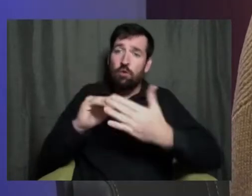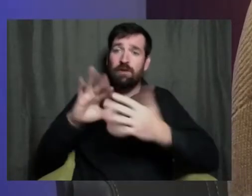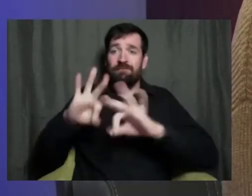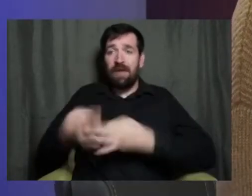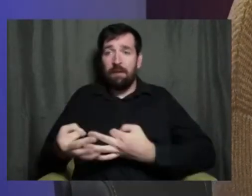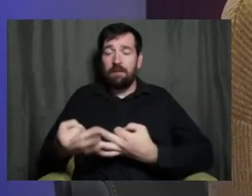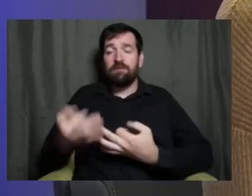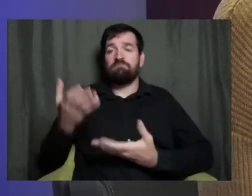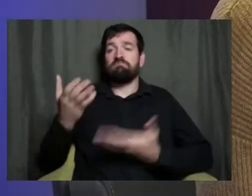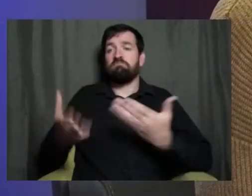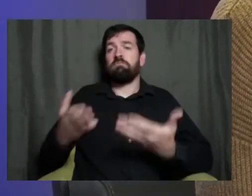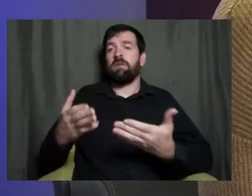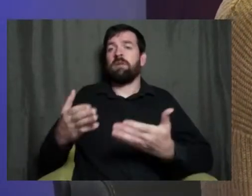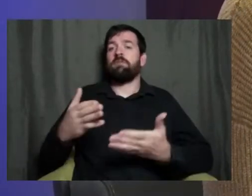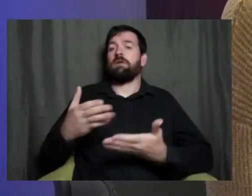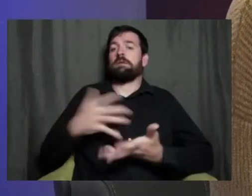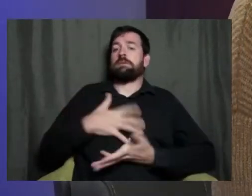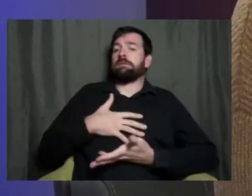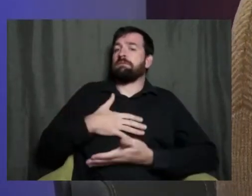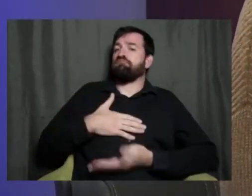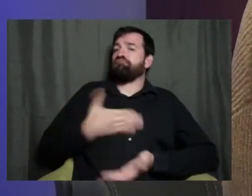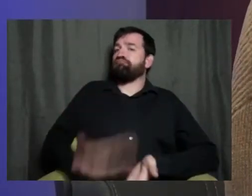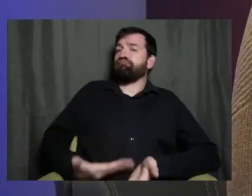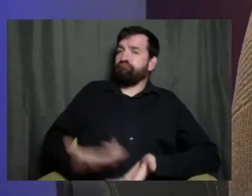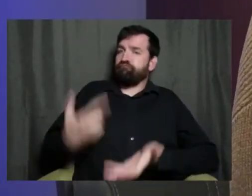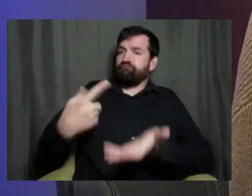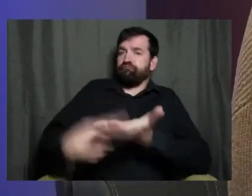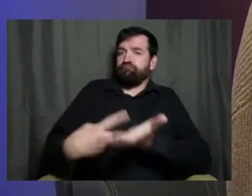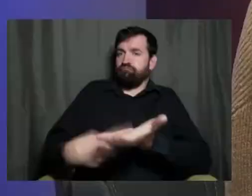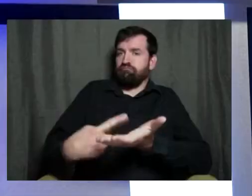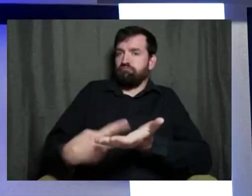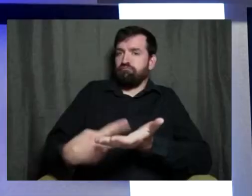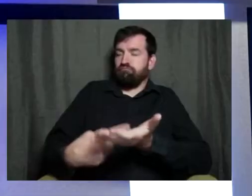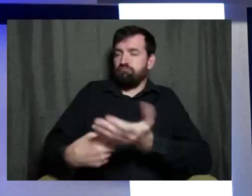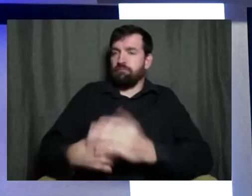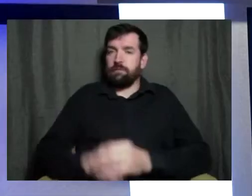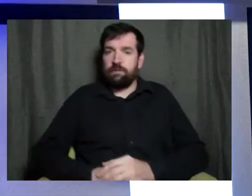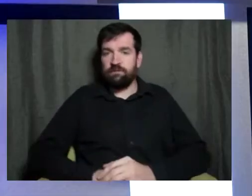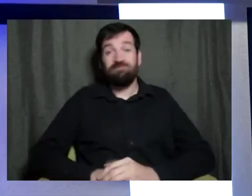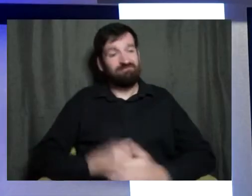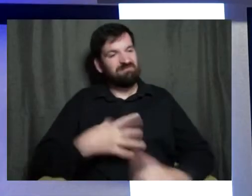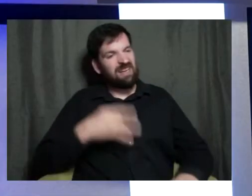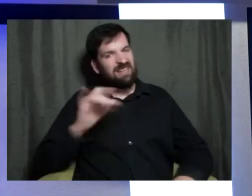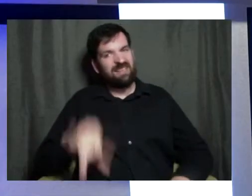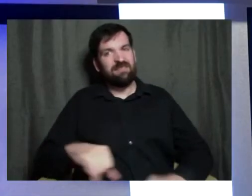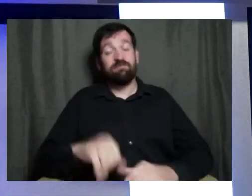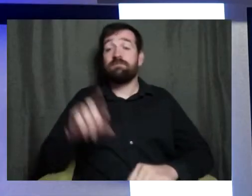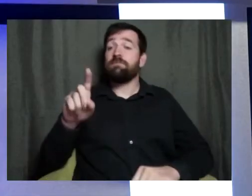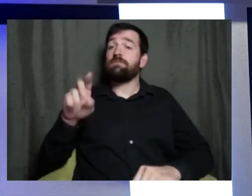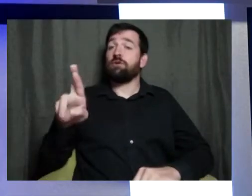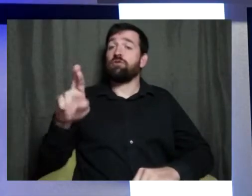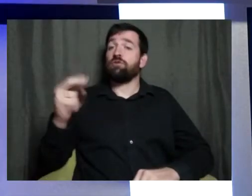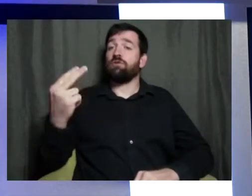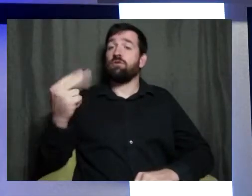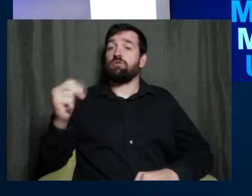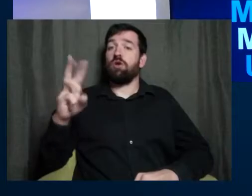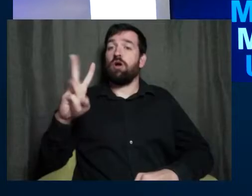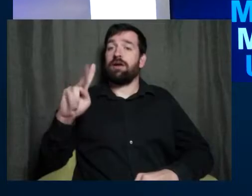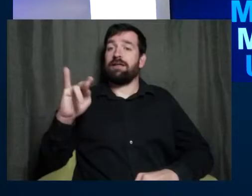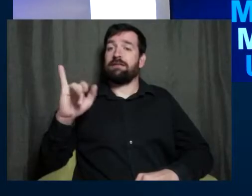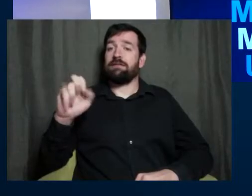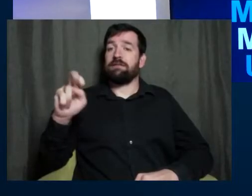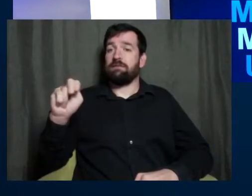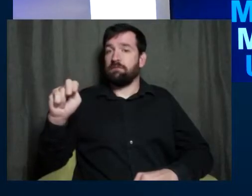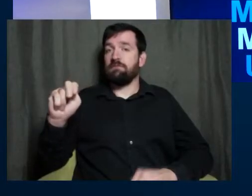way of opening that door to think about doing something a little bit healthier. I like that. Dr. Hawkinson, I want to bring you in here because, we could talk